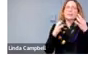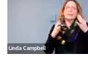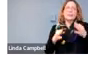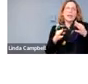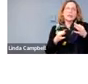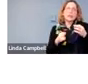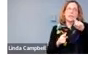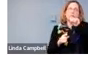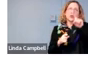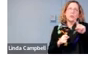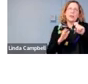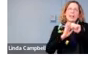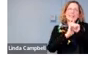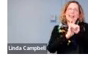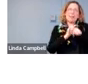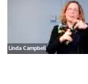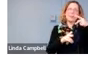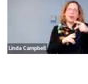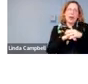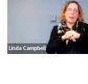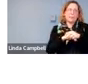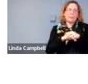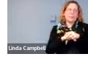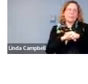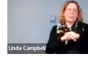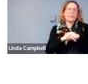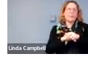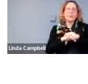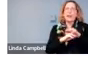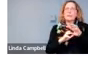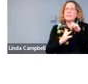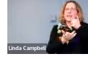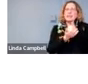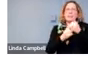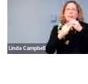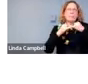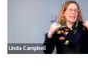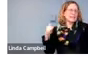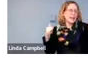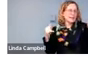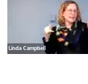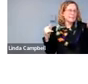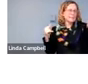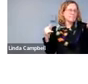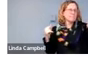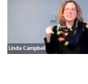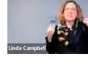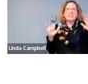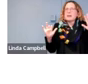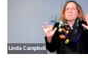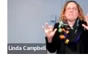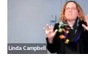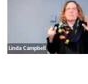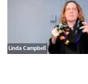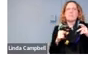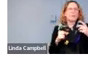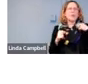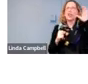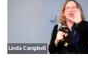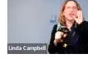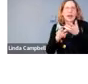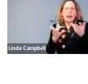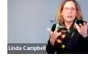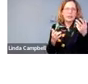During the pandemic time, we planned to do some zooplankton studies to establish a baseline. Just that,